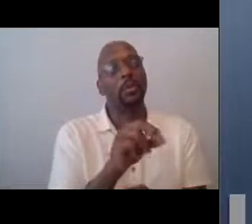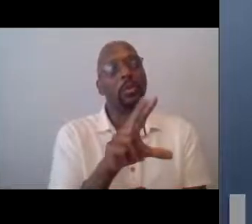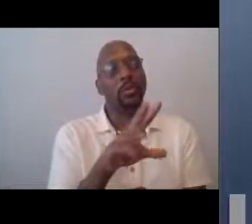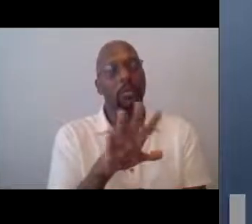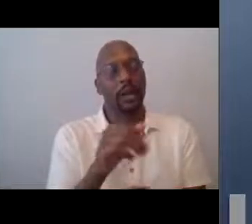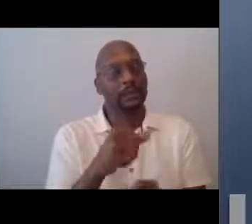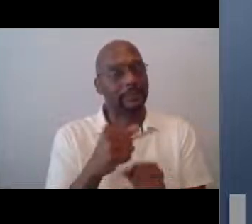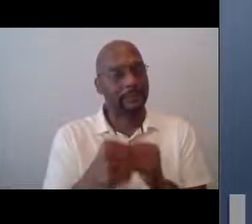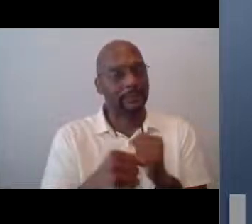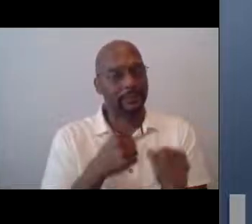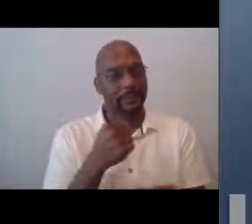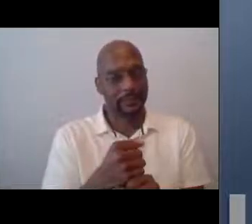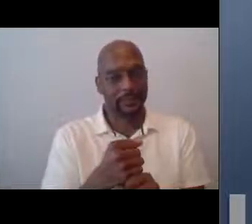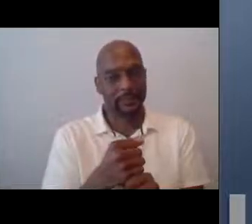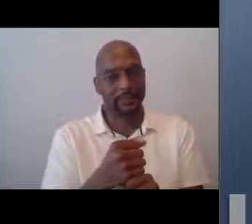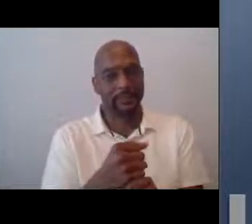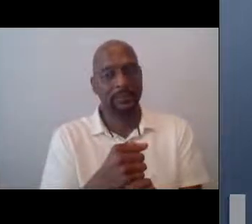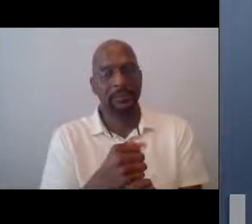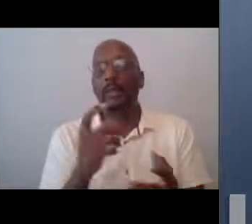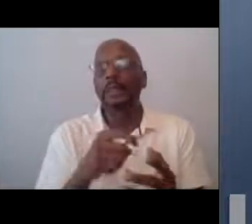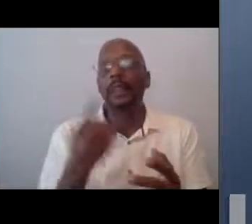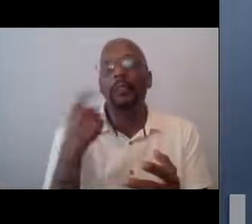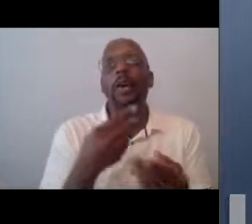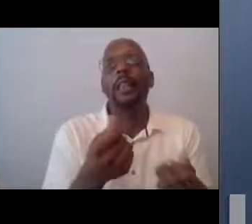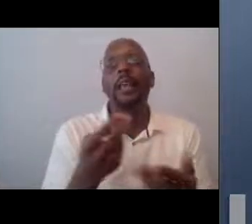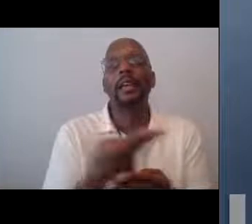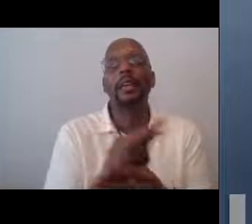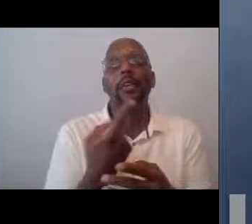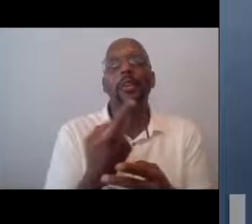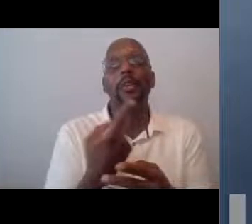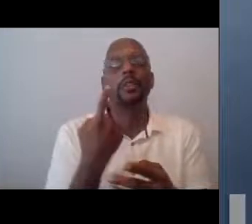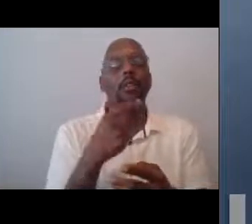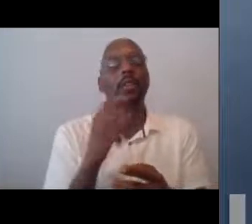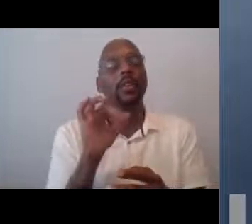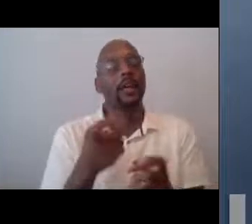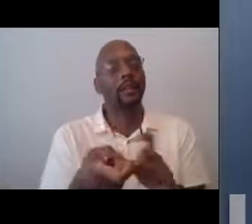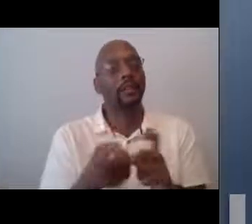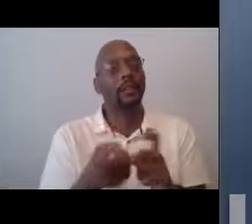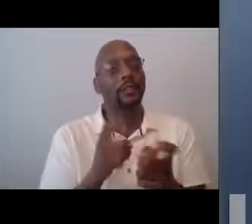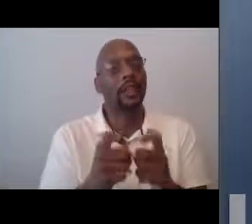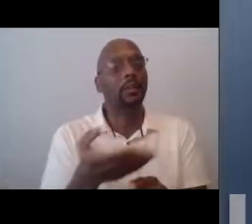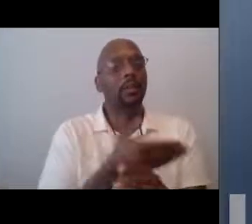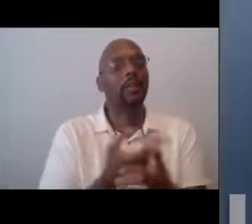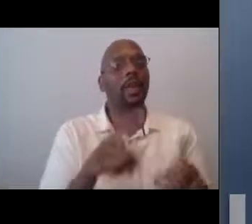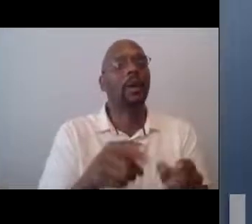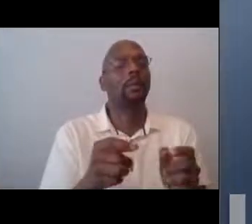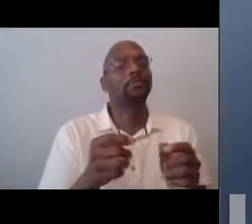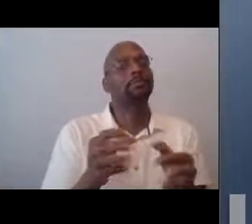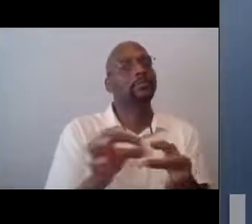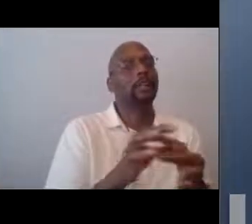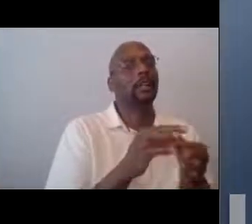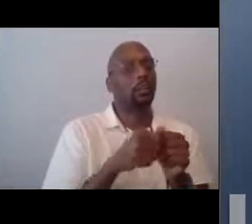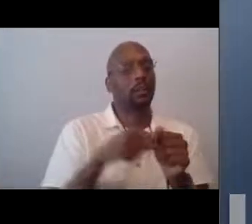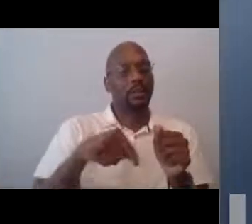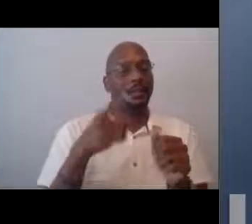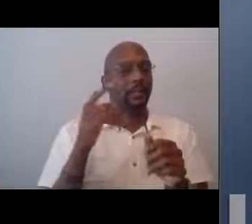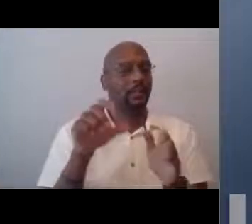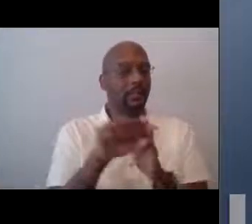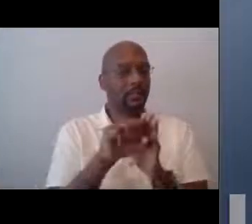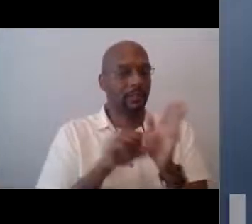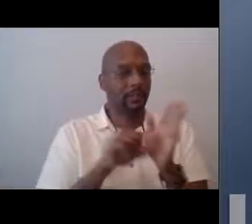what is needed in terms of land use and transportation to make the necessary progress as a state? And a set of refreshed strategies